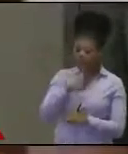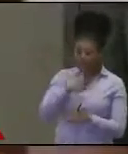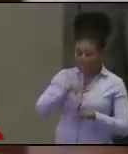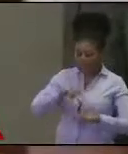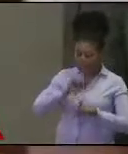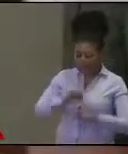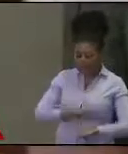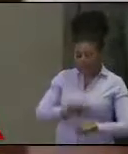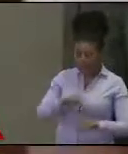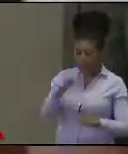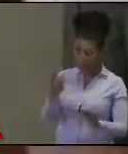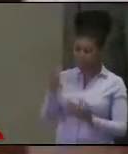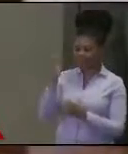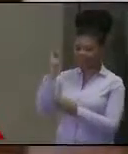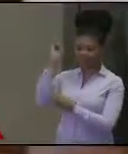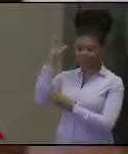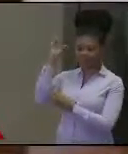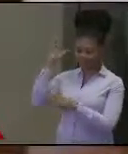nala fame emqashileyo.